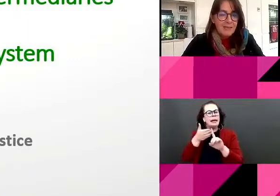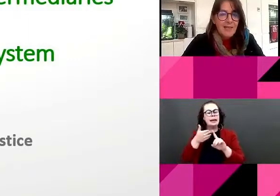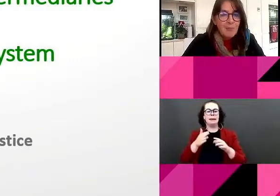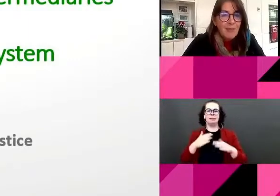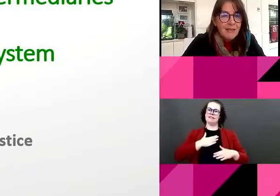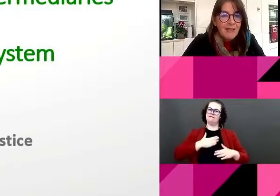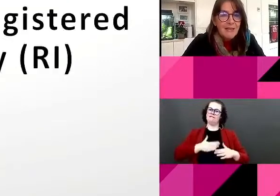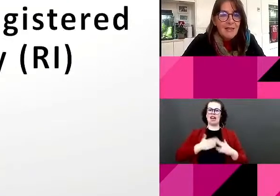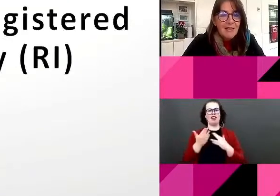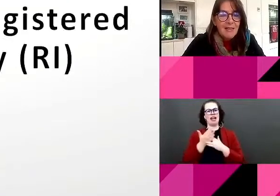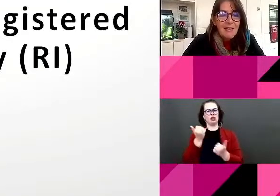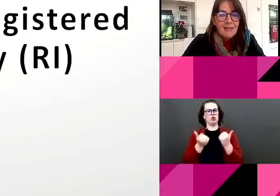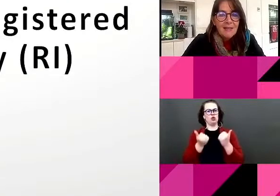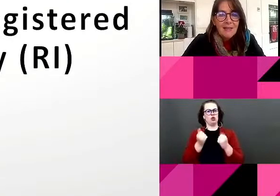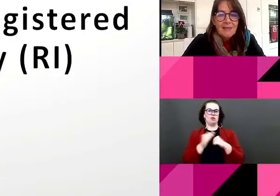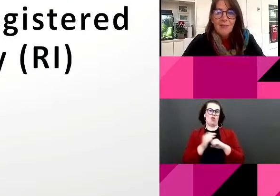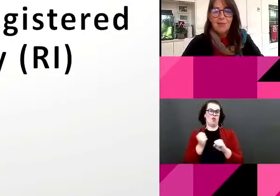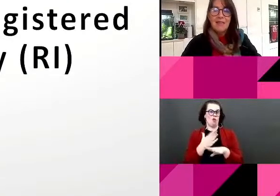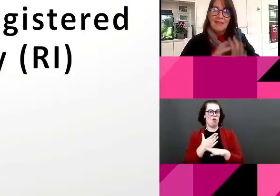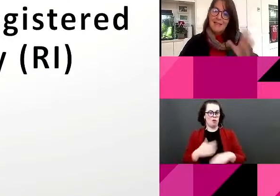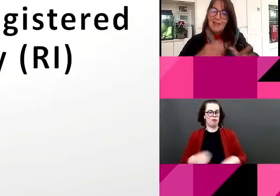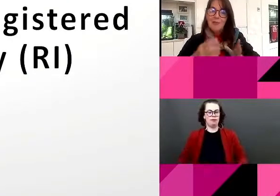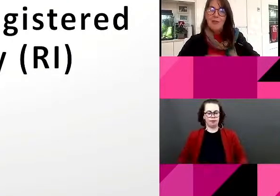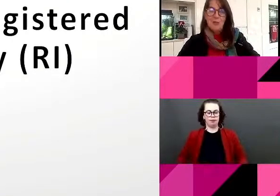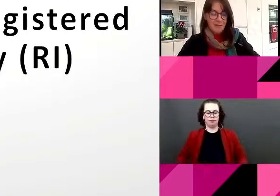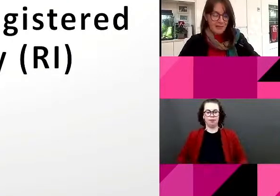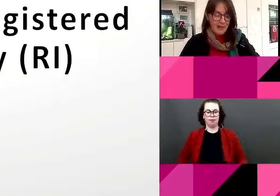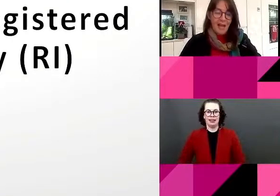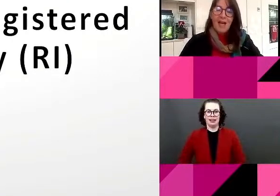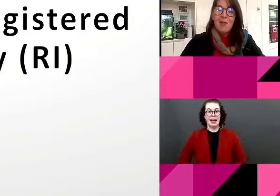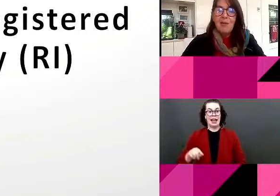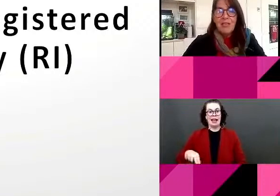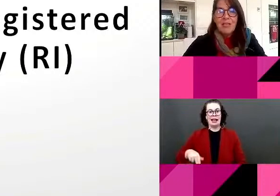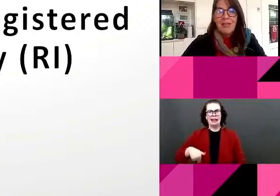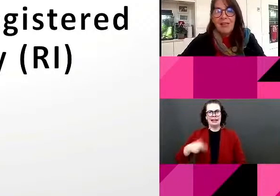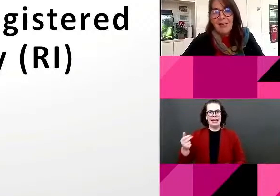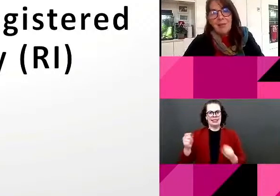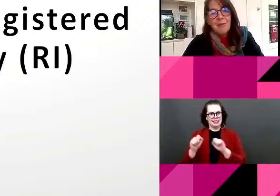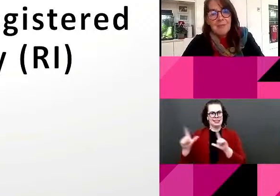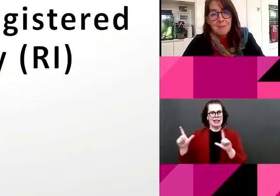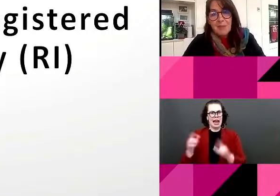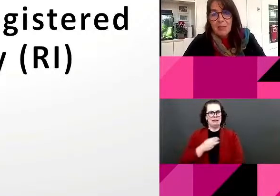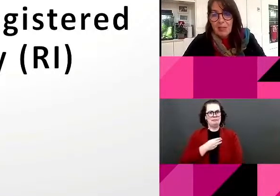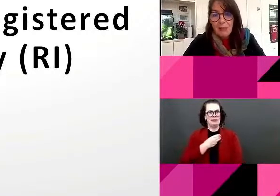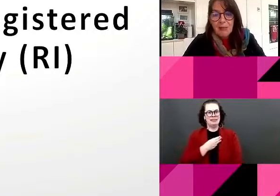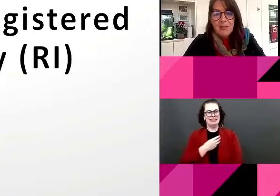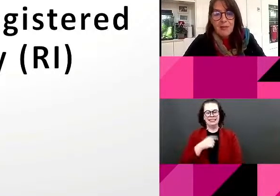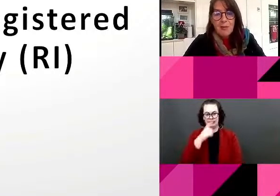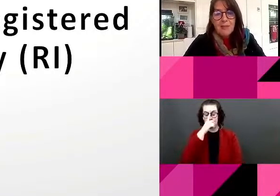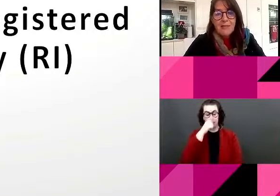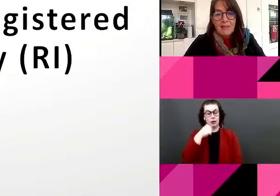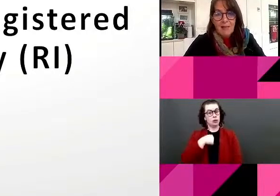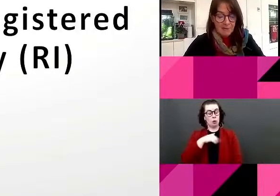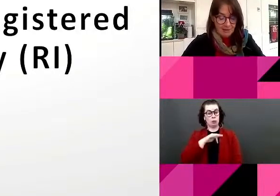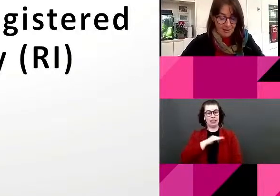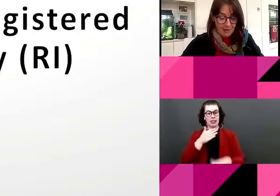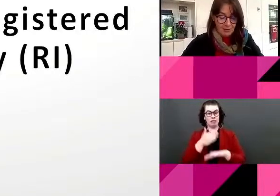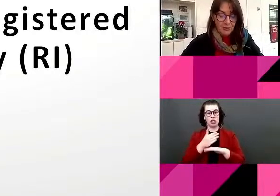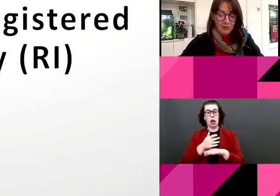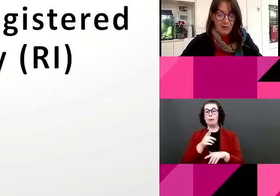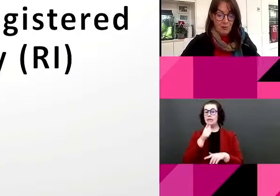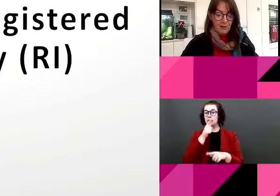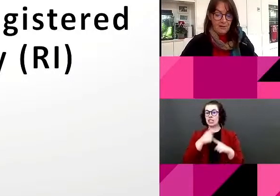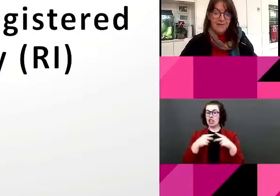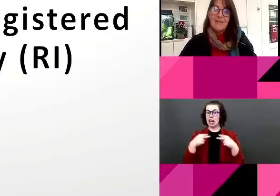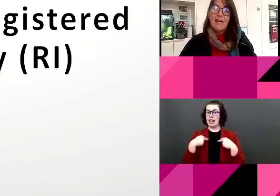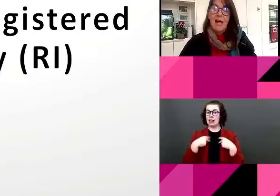The next slide, please. So I've got to get in the rhythm of this. I'm actually a speech and language therapist, and I'm a